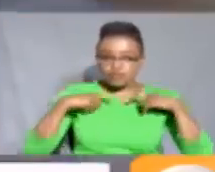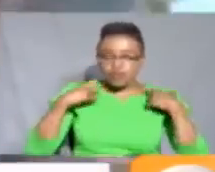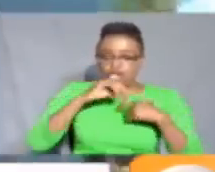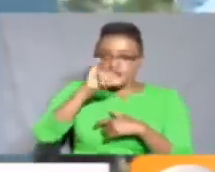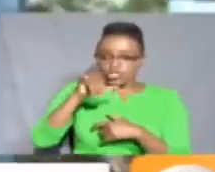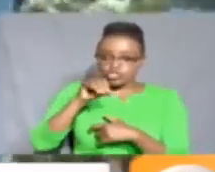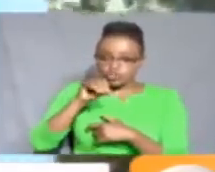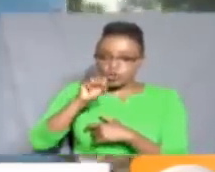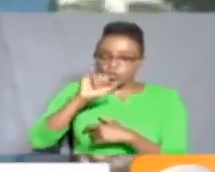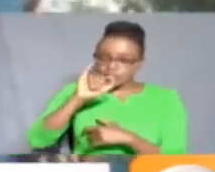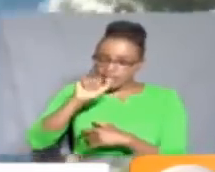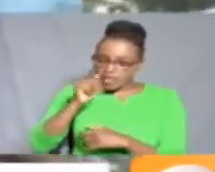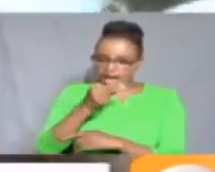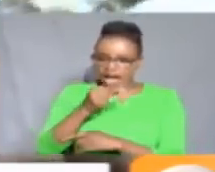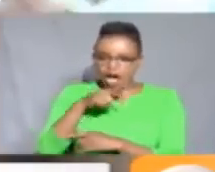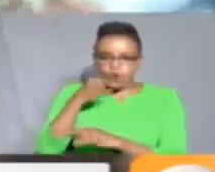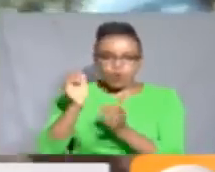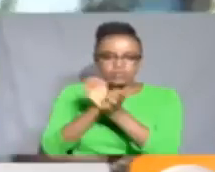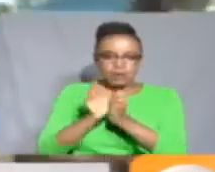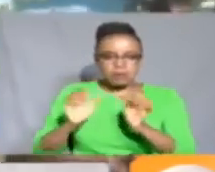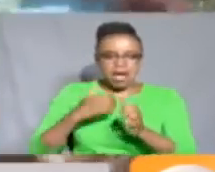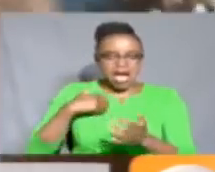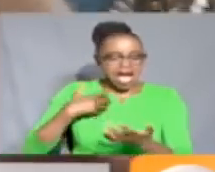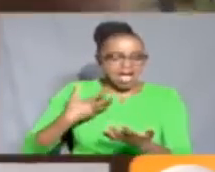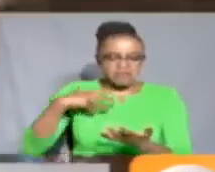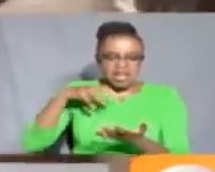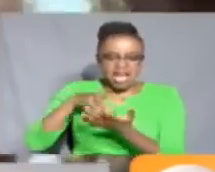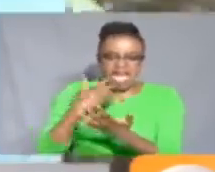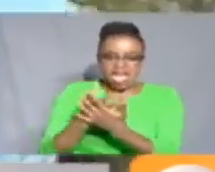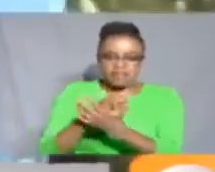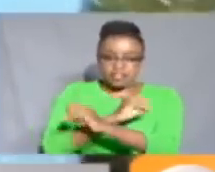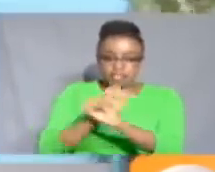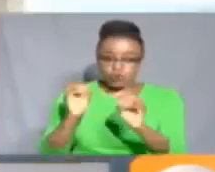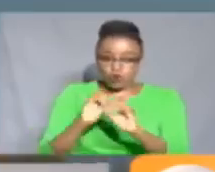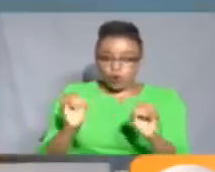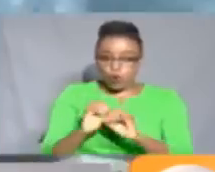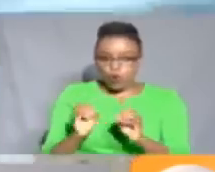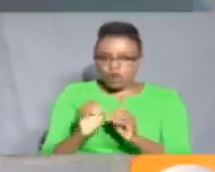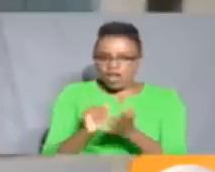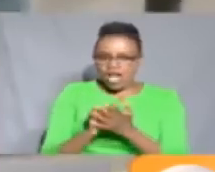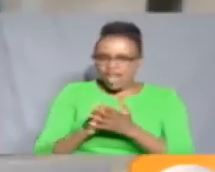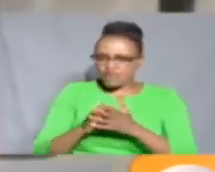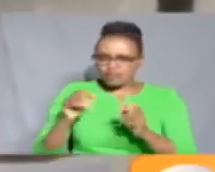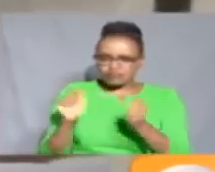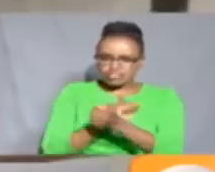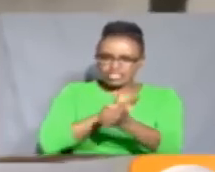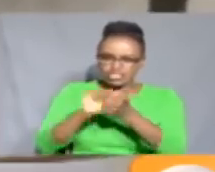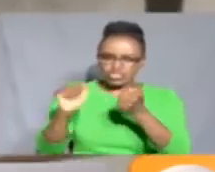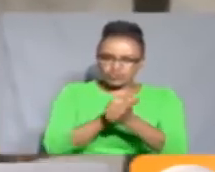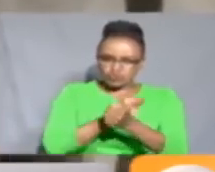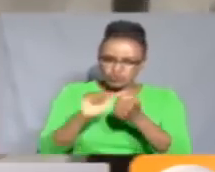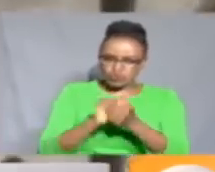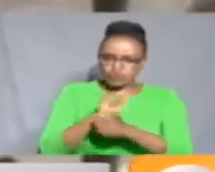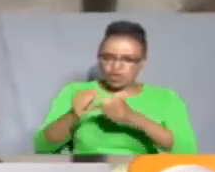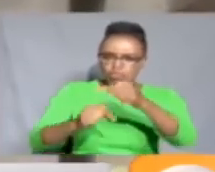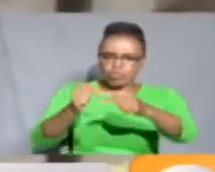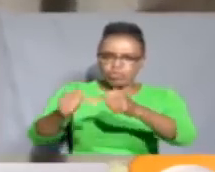Toh, who was released for lack of evidence over the murder of his wife, Nora Toh, set a spiral of destruction in motion.